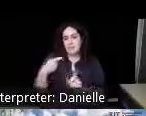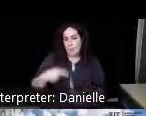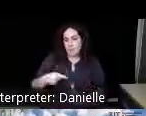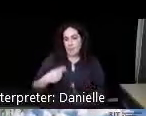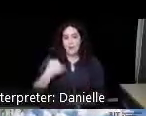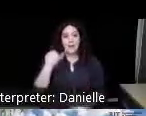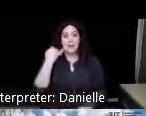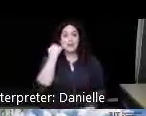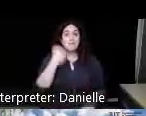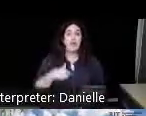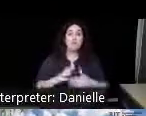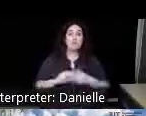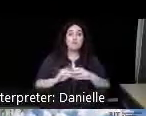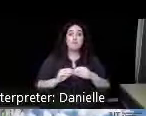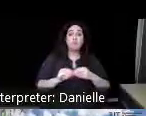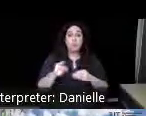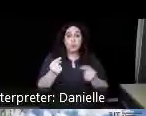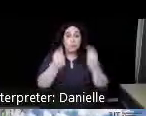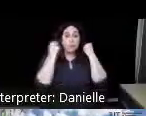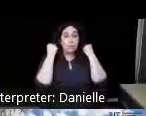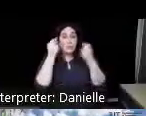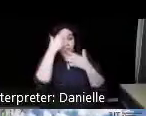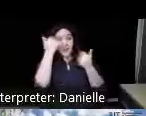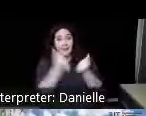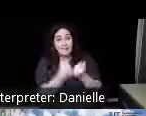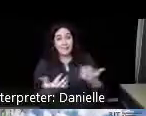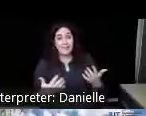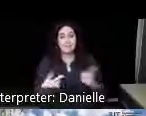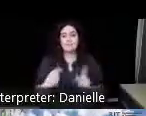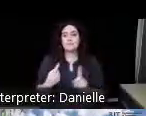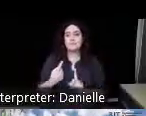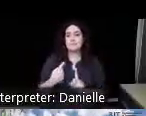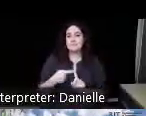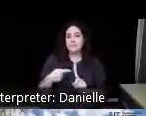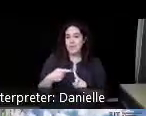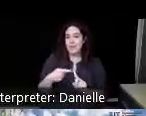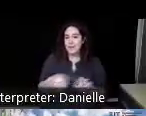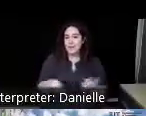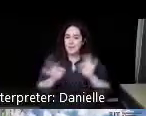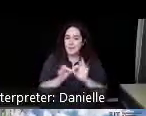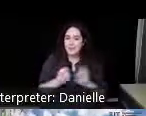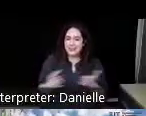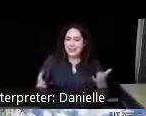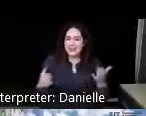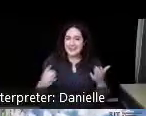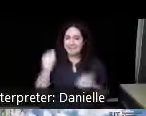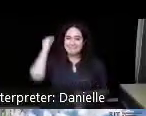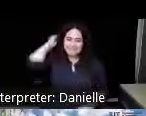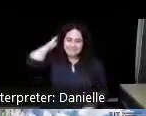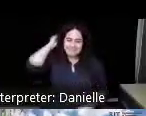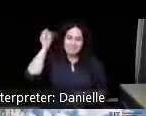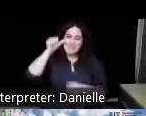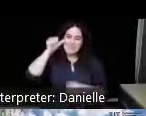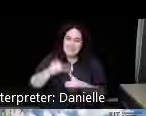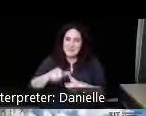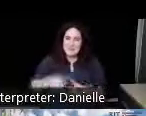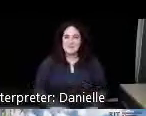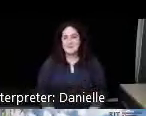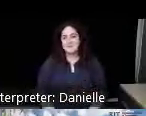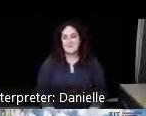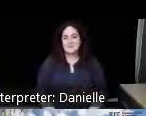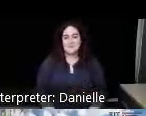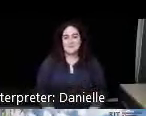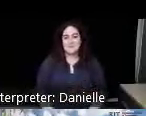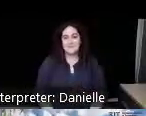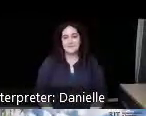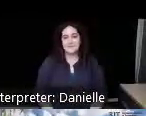anything else that I'm going to talk about today, then this is one of the key findings from our paper that you can keep in mind. So